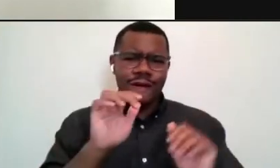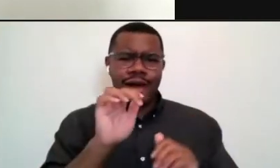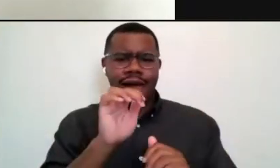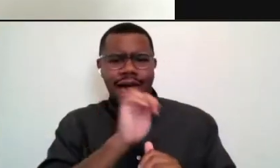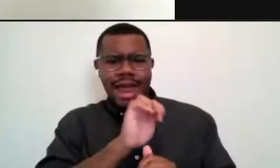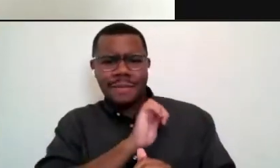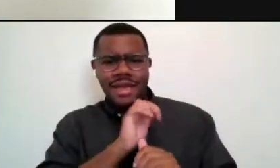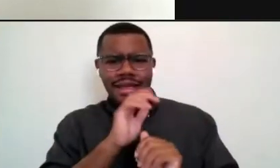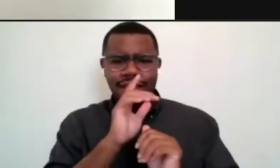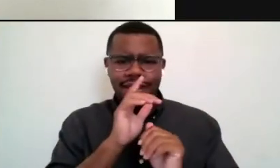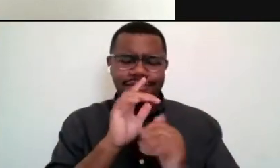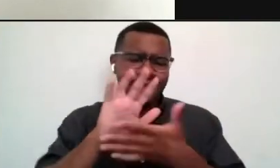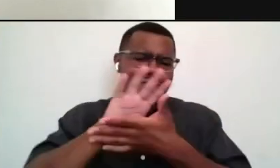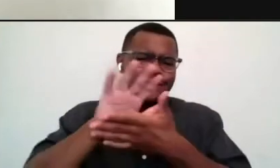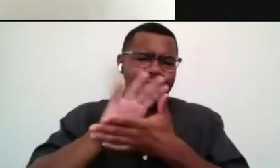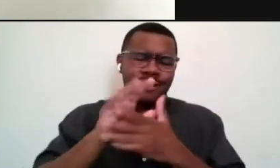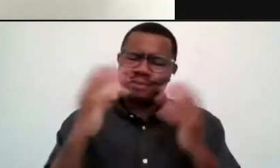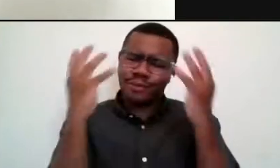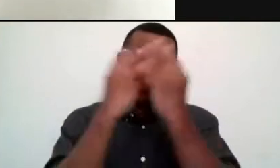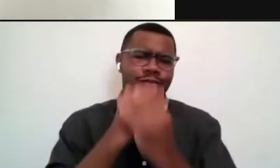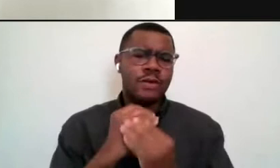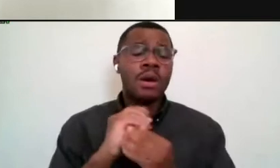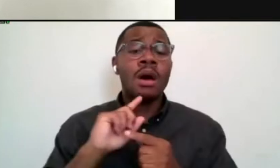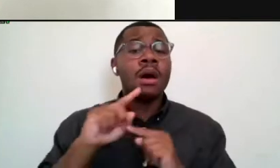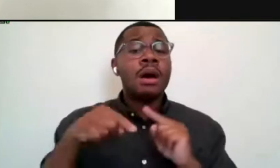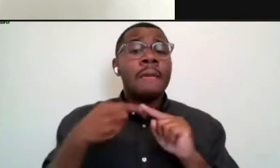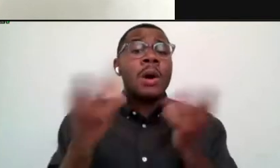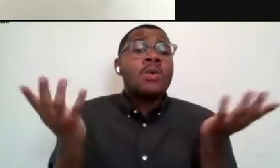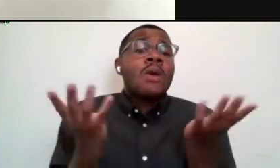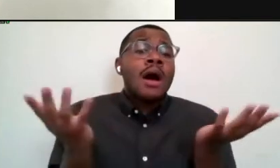period. About soul.